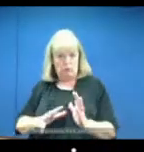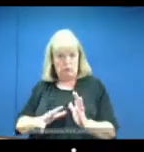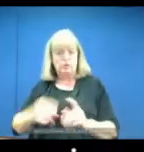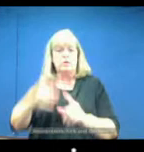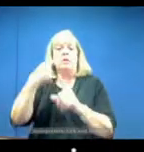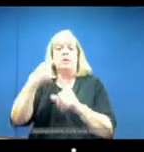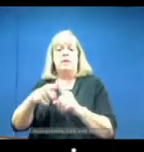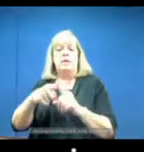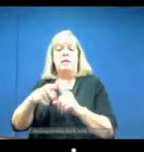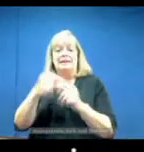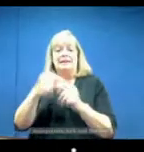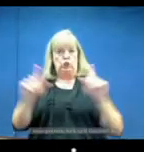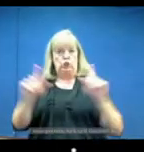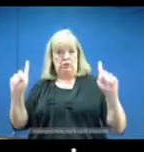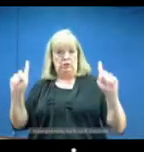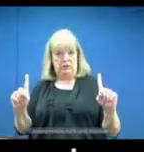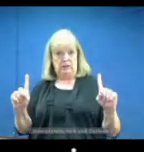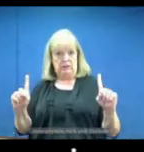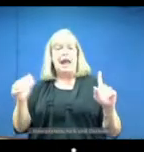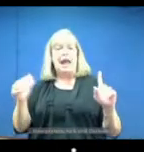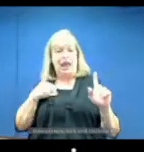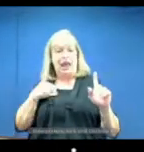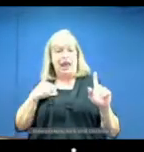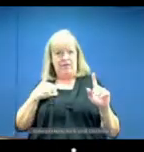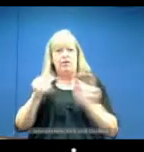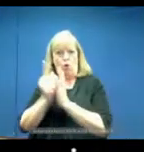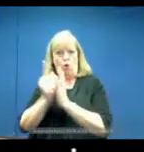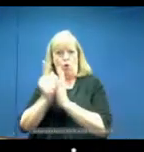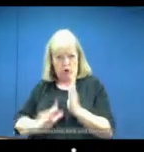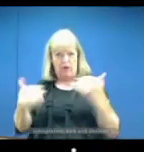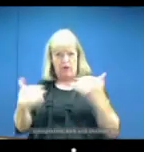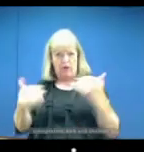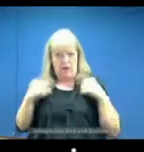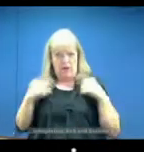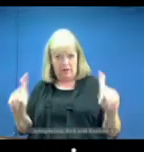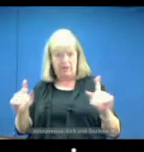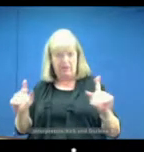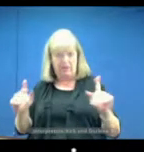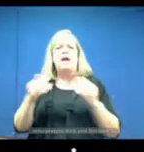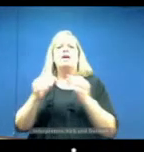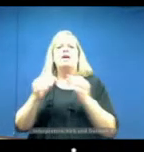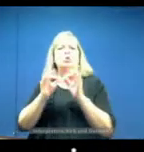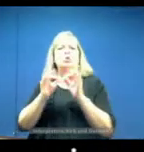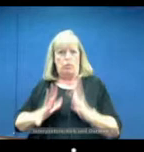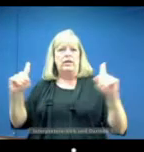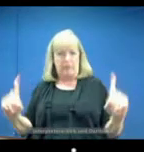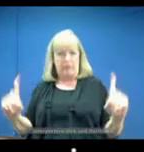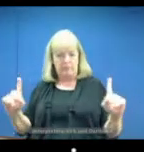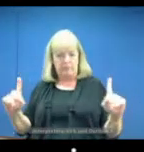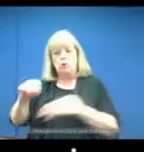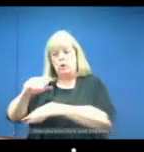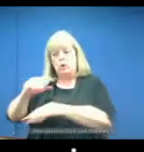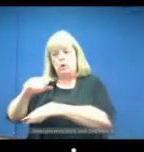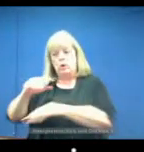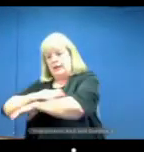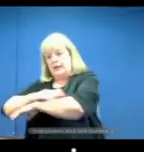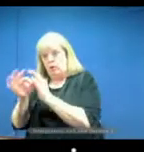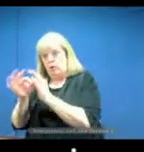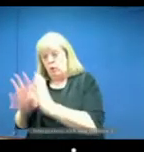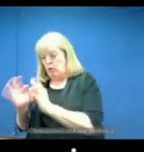counsel, and each party had their own table interpreters. And when the table interpreters interpreted the